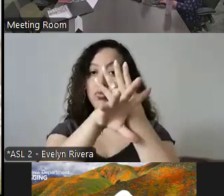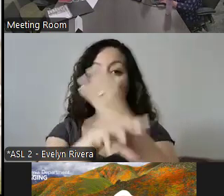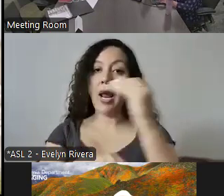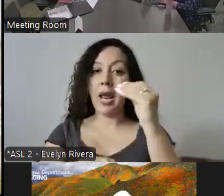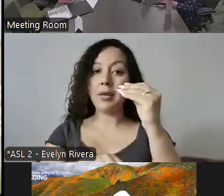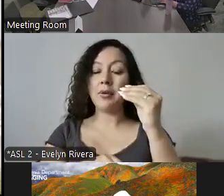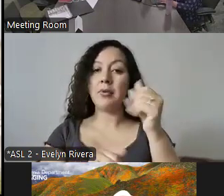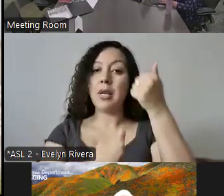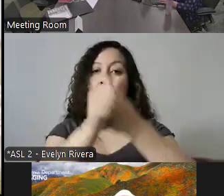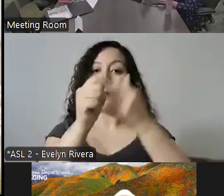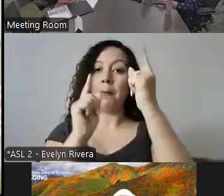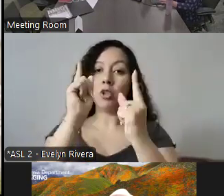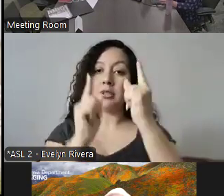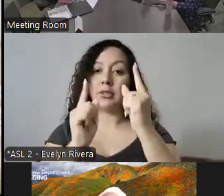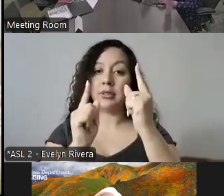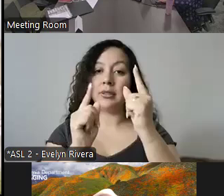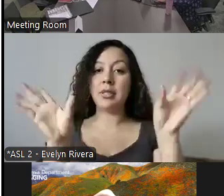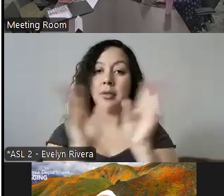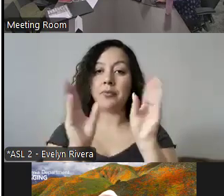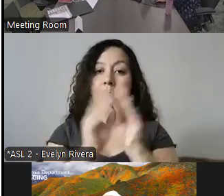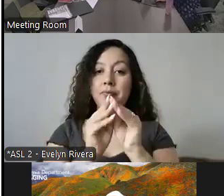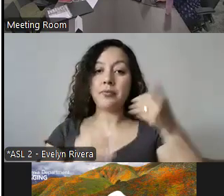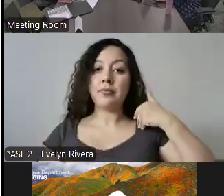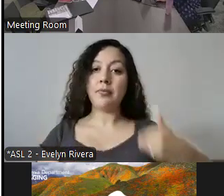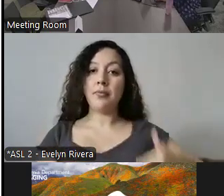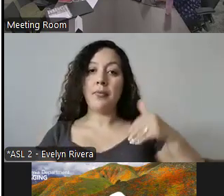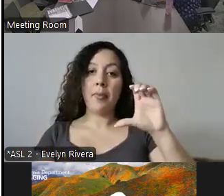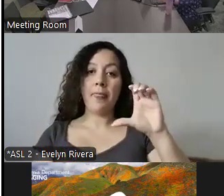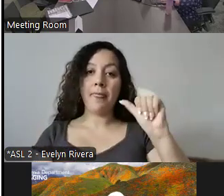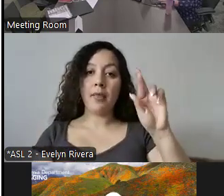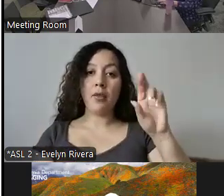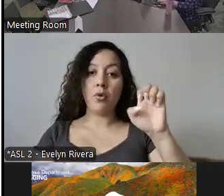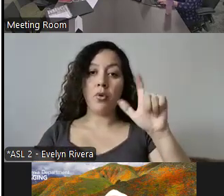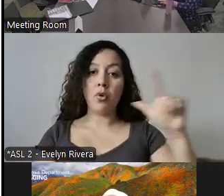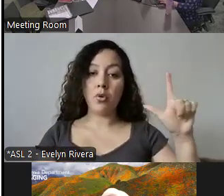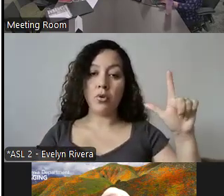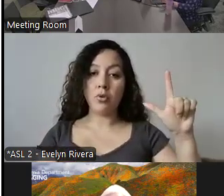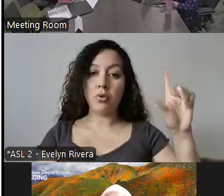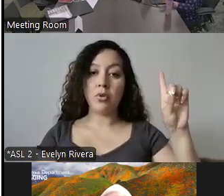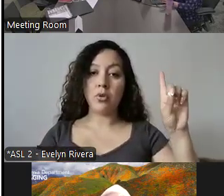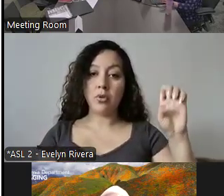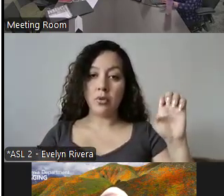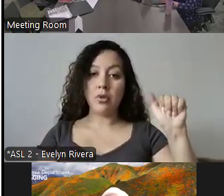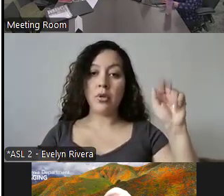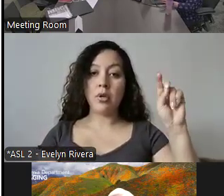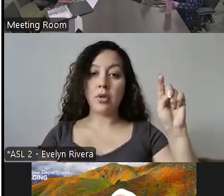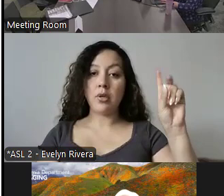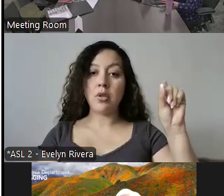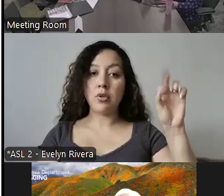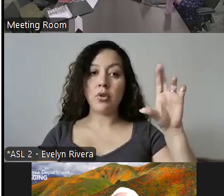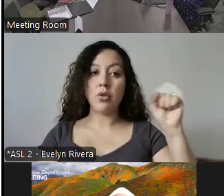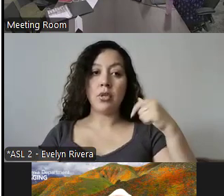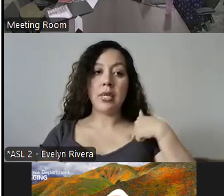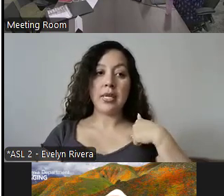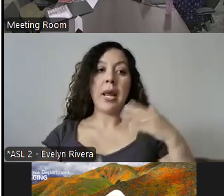My name is Carol DeAndres, and I am the MPA Master Plan for Aging, MPA